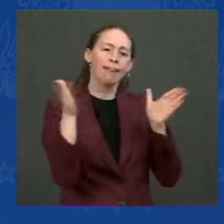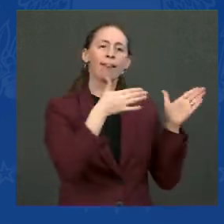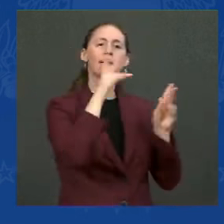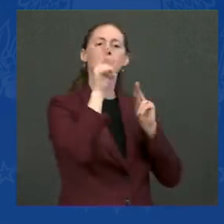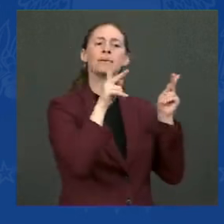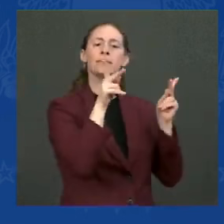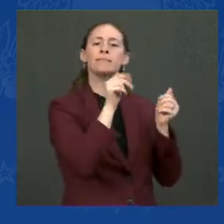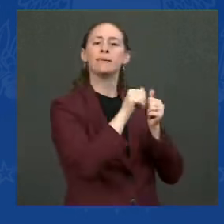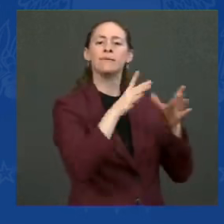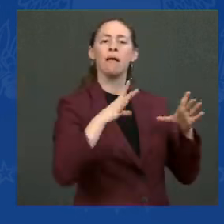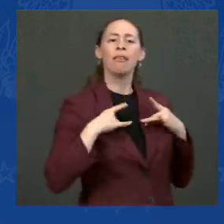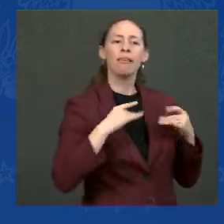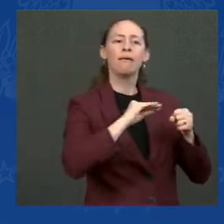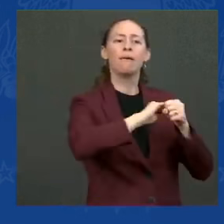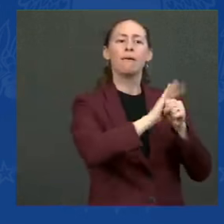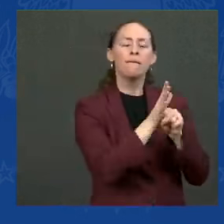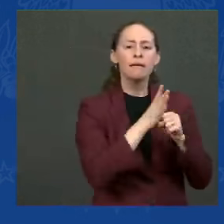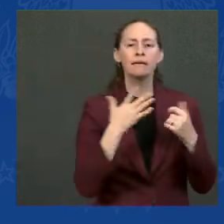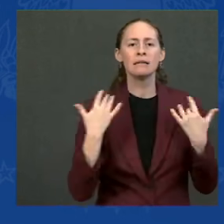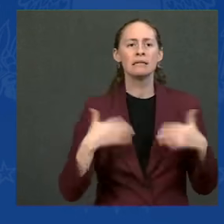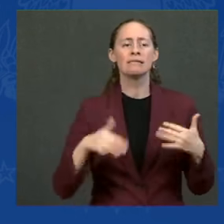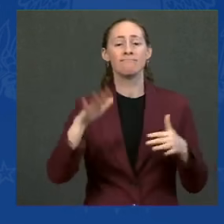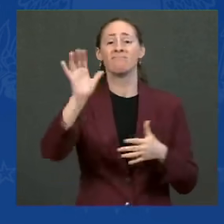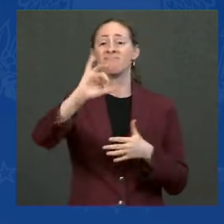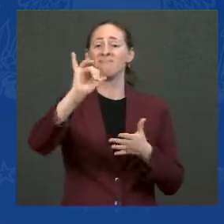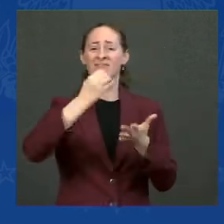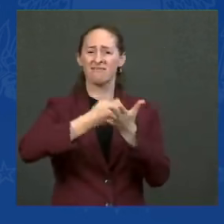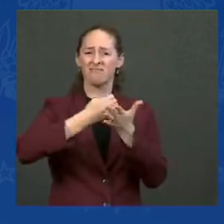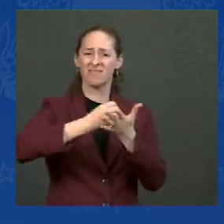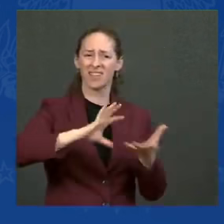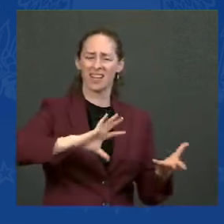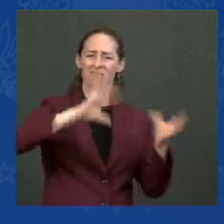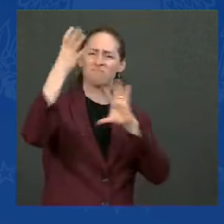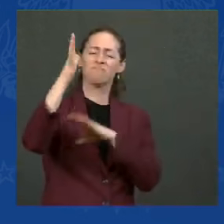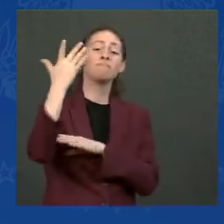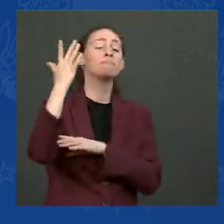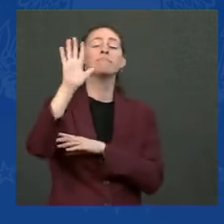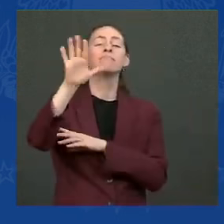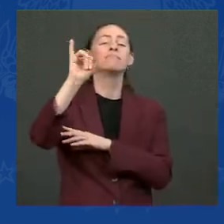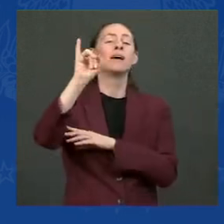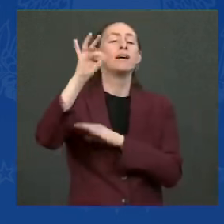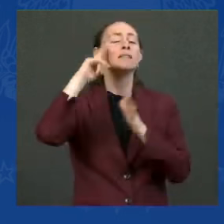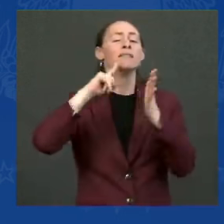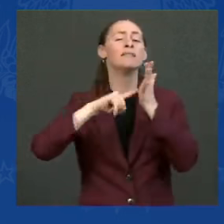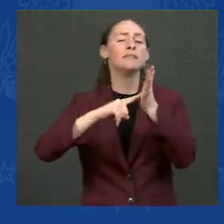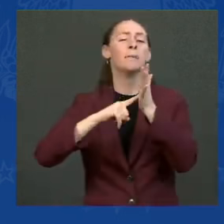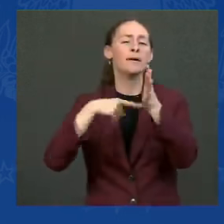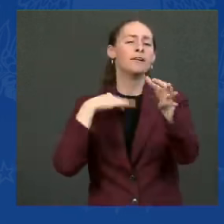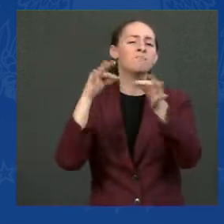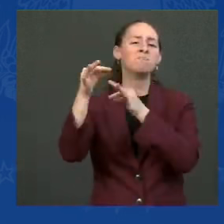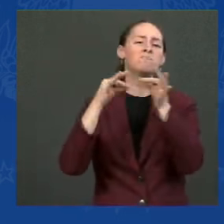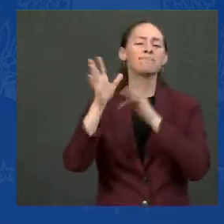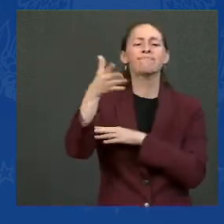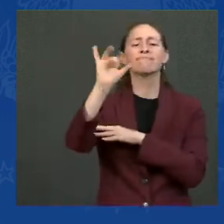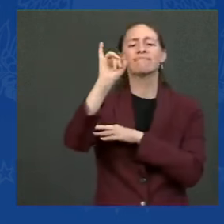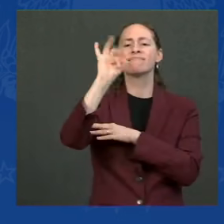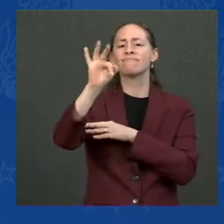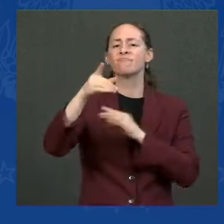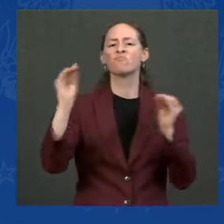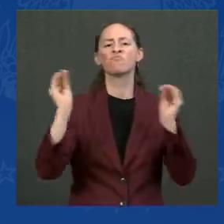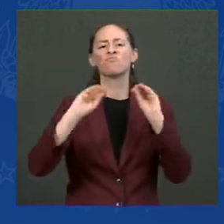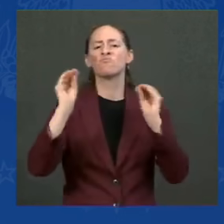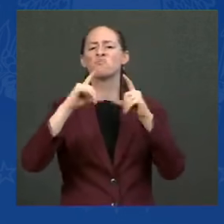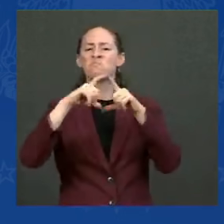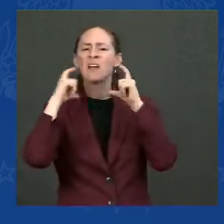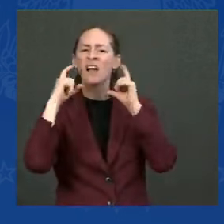are reluctant to go out. Think about this. Even in places where there is no restriction on going to restaurants and gyms and movie